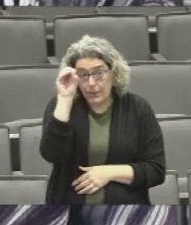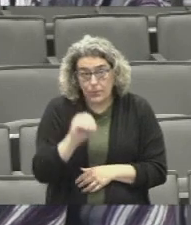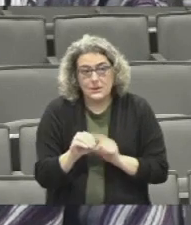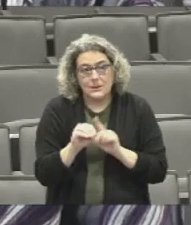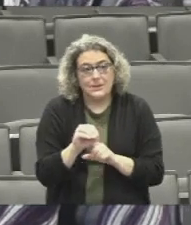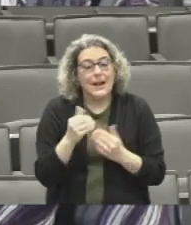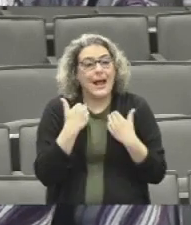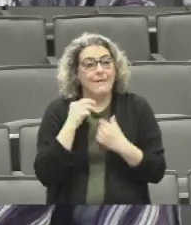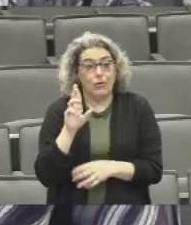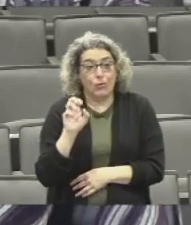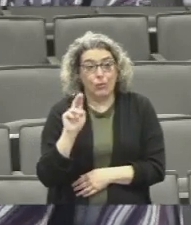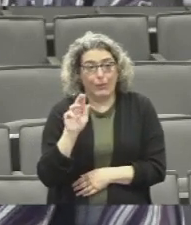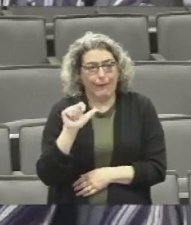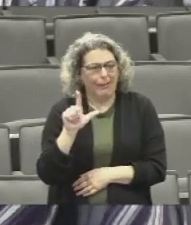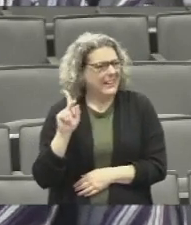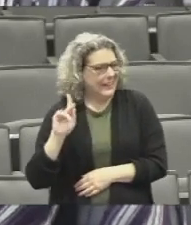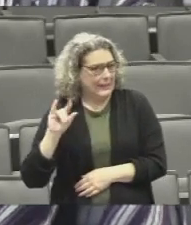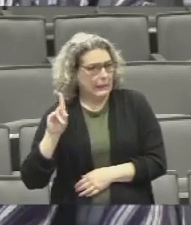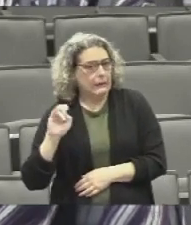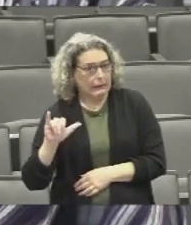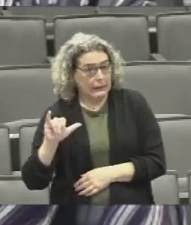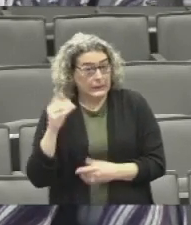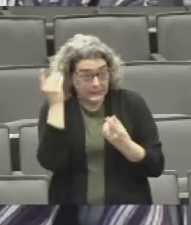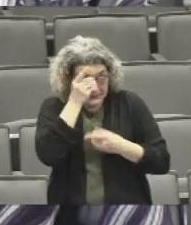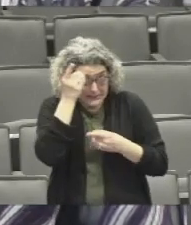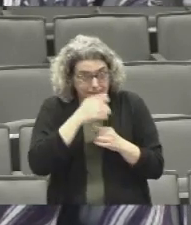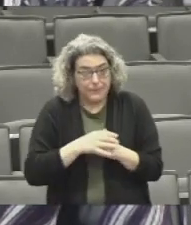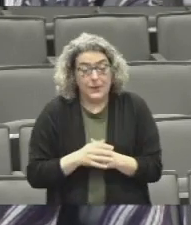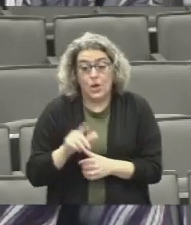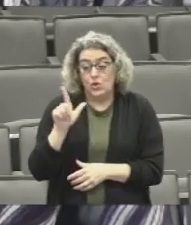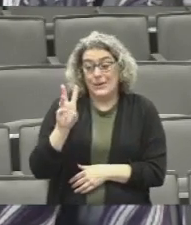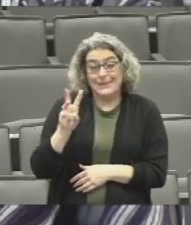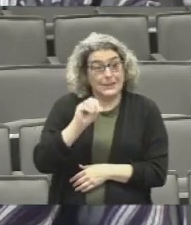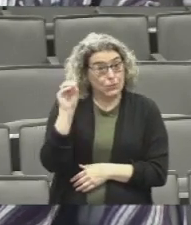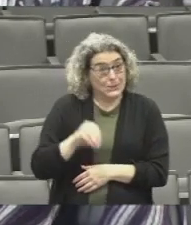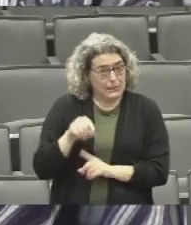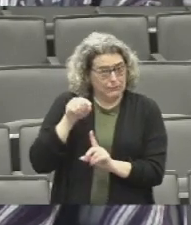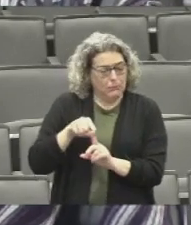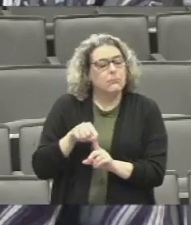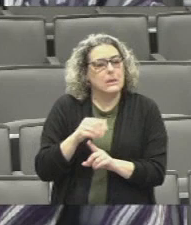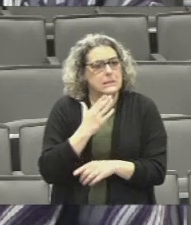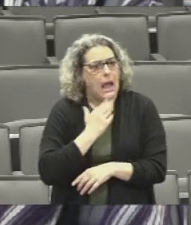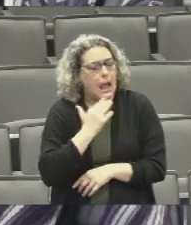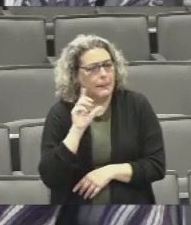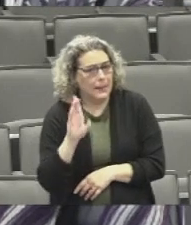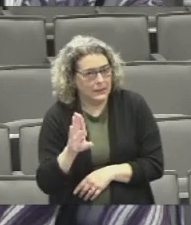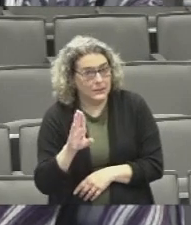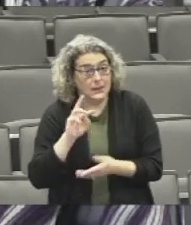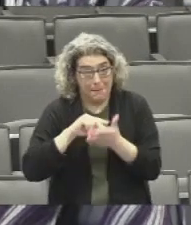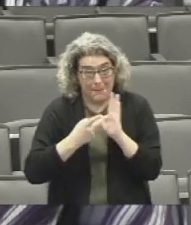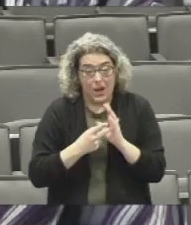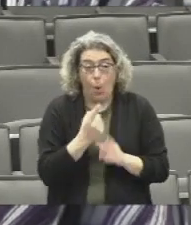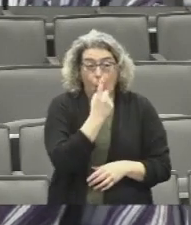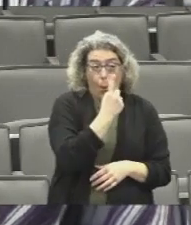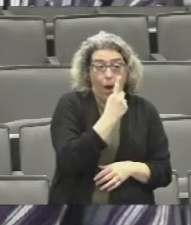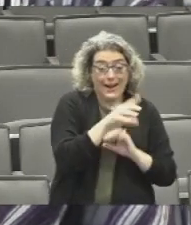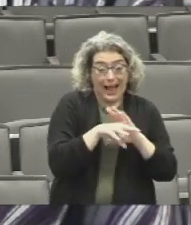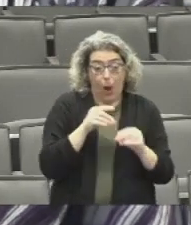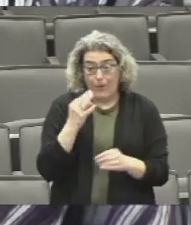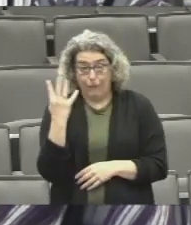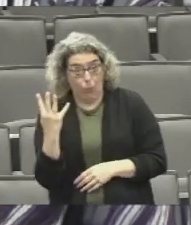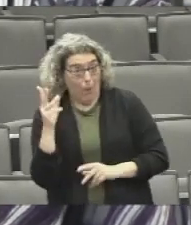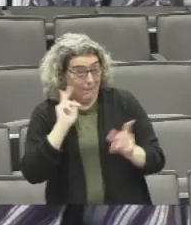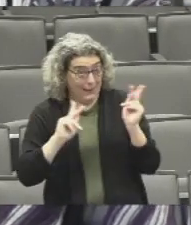renal disease, and 26% have diabetes. One out of every fourth who died in our